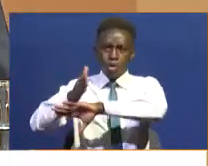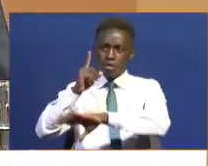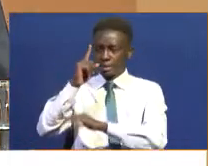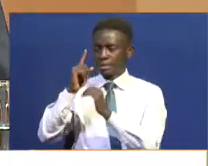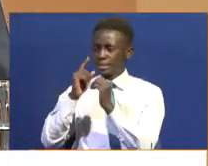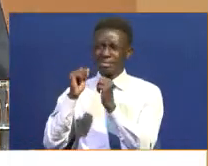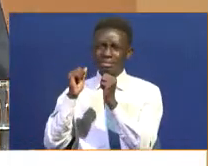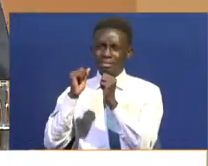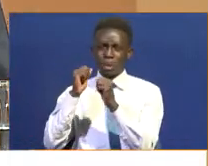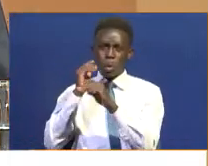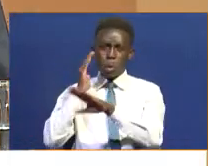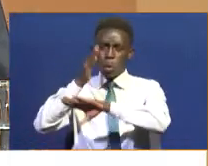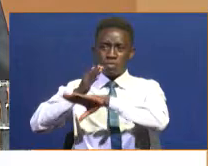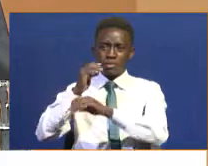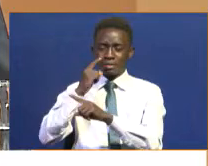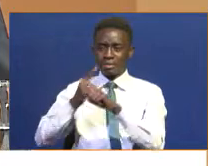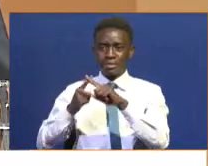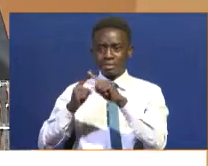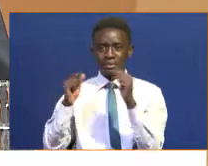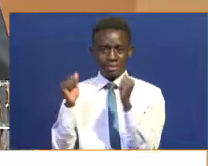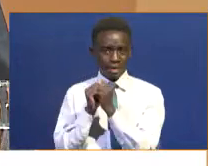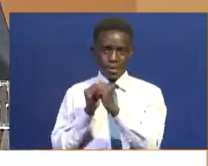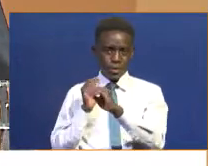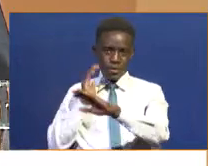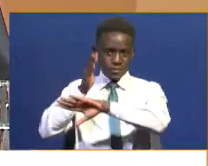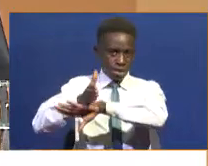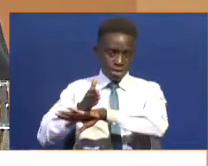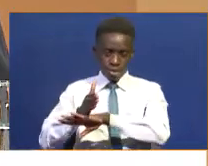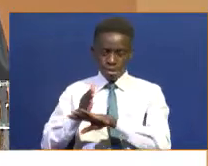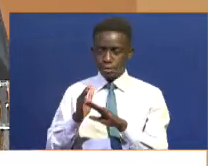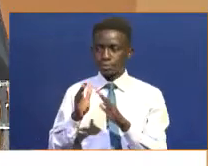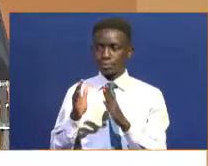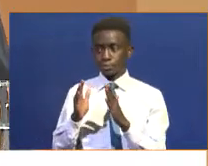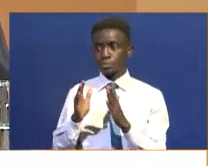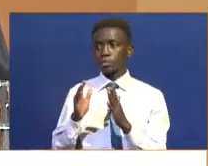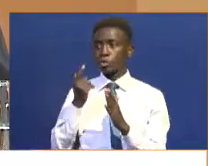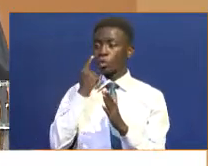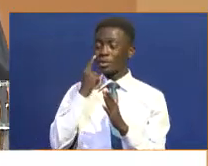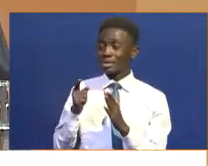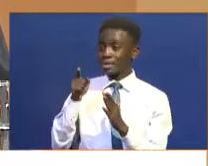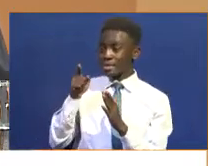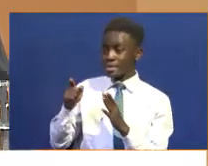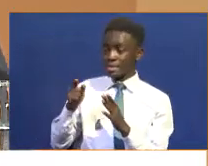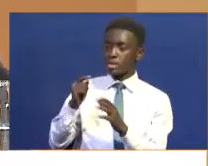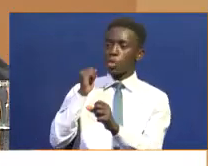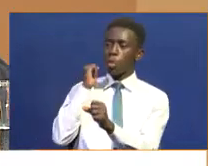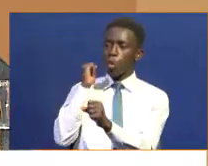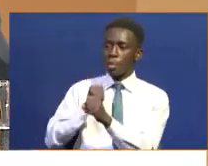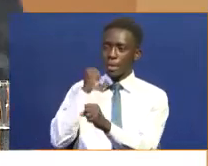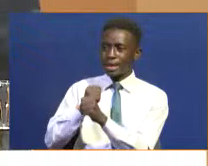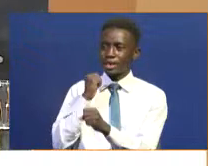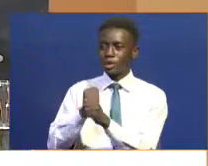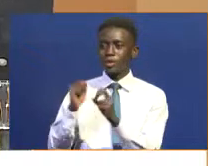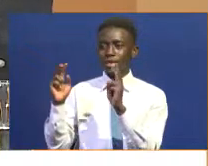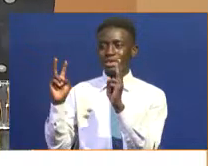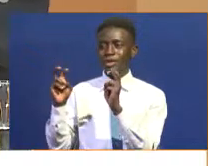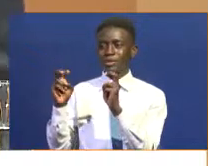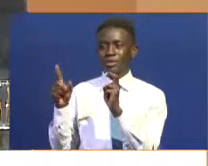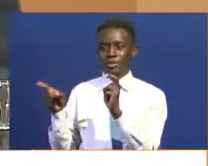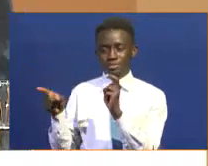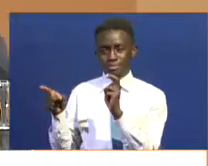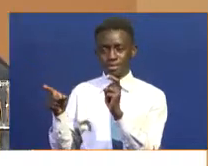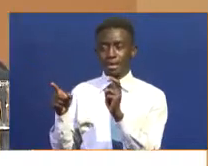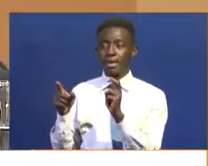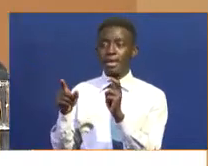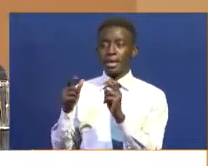Mm-hmm. And just that's, you know, an operational issue. Even before we go, it's I